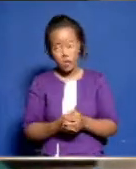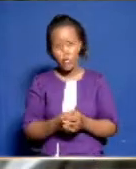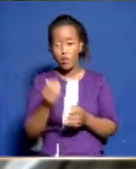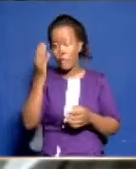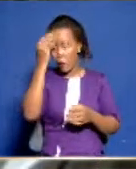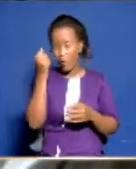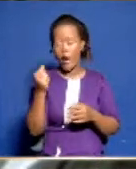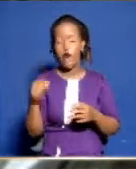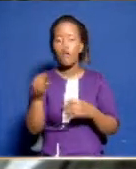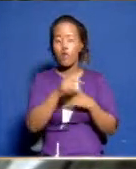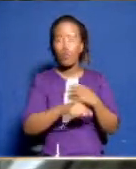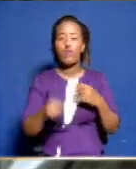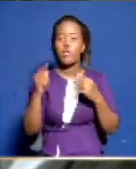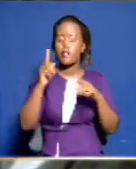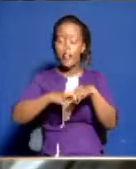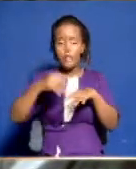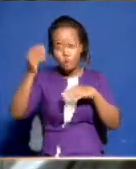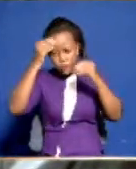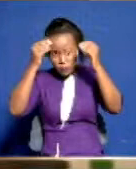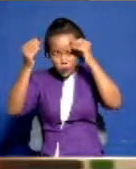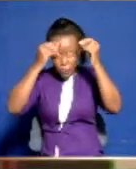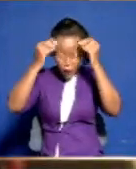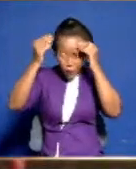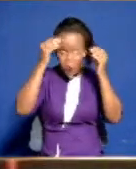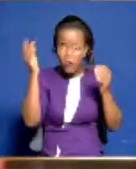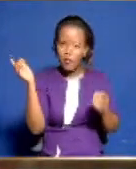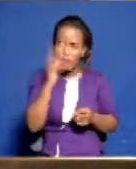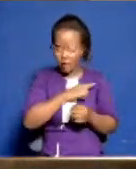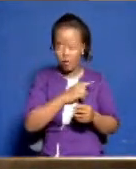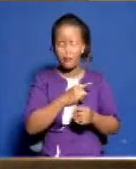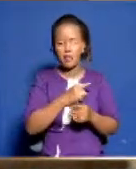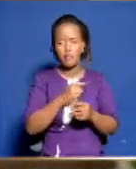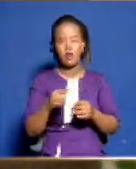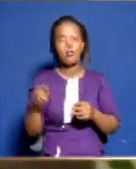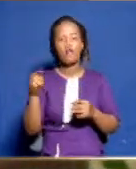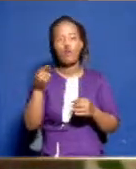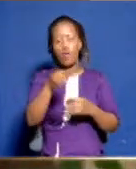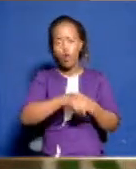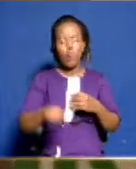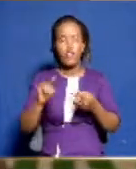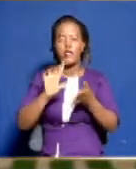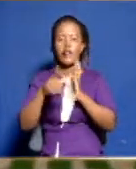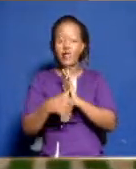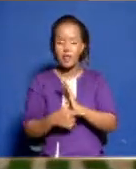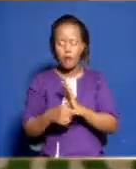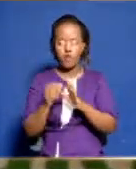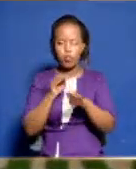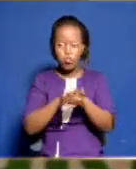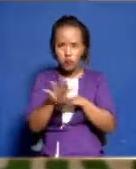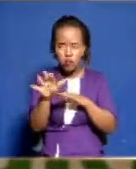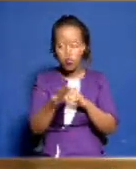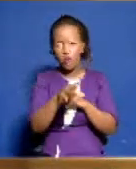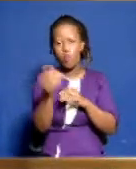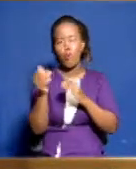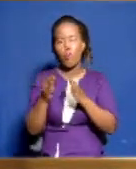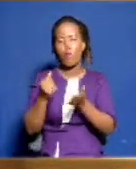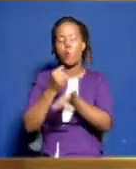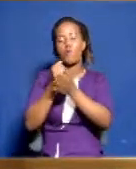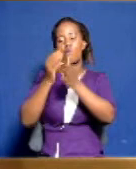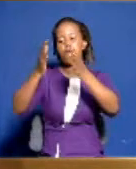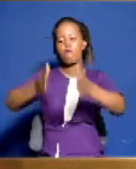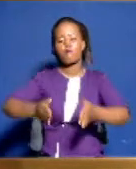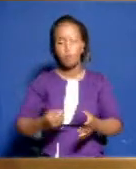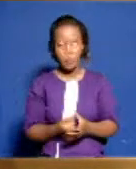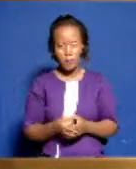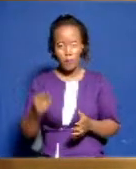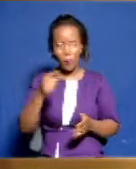that knowledge you gain or you have gained is not only going to help others but also you yourself. Tumekubaliana kwamba